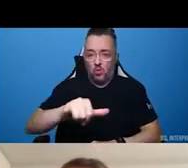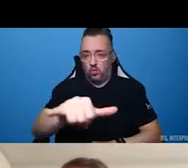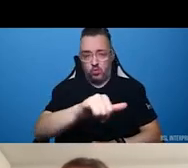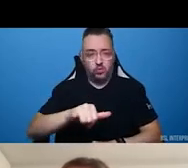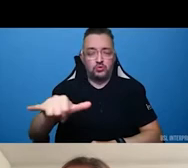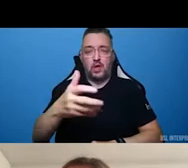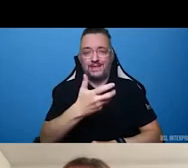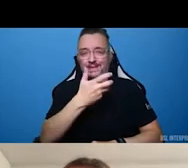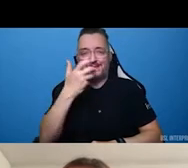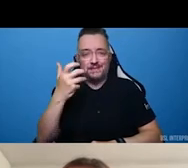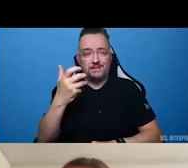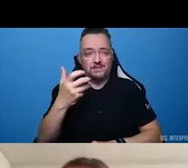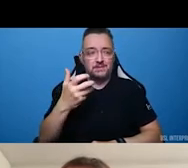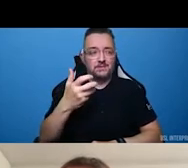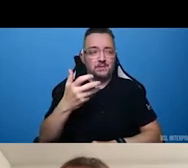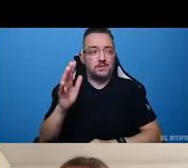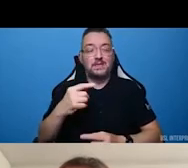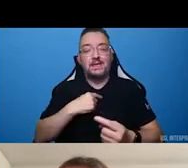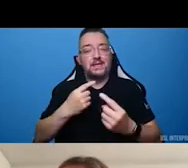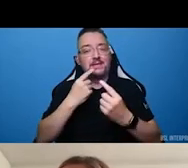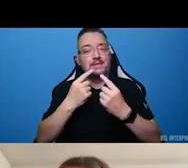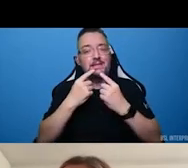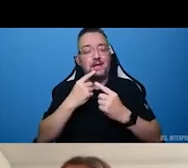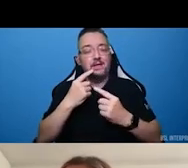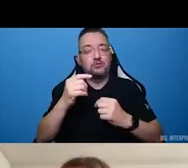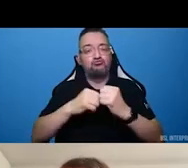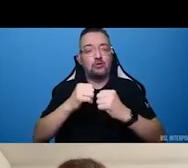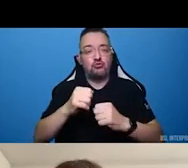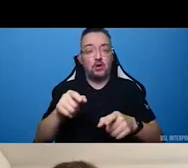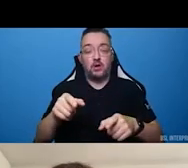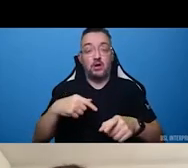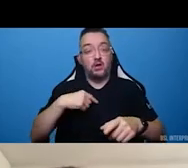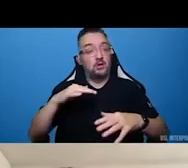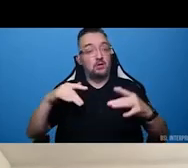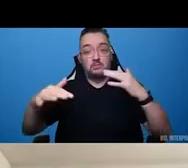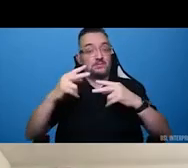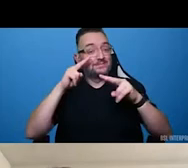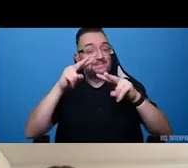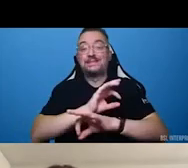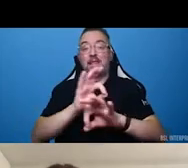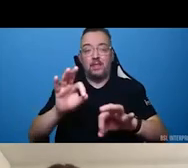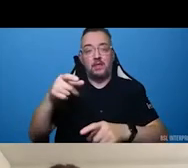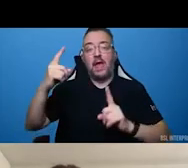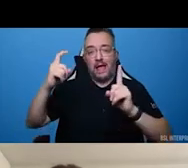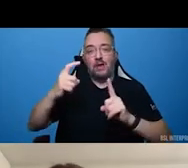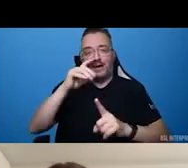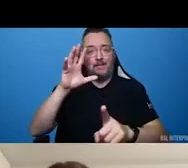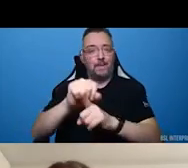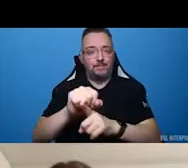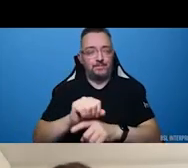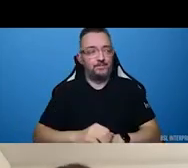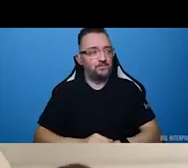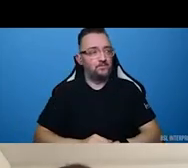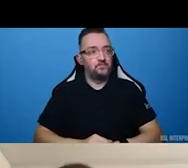aspects of data infrastructure that is illegible to the kind of human eye. There are